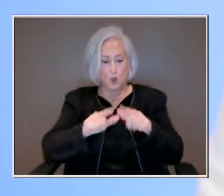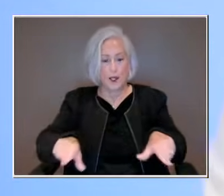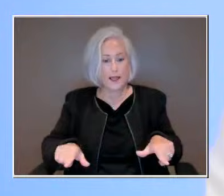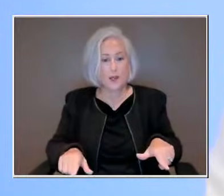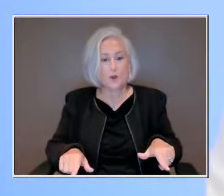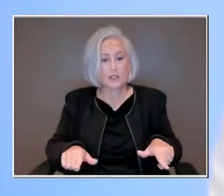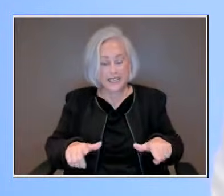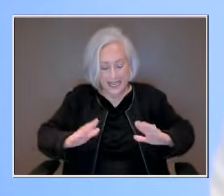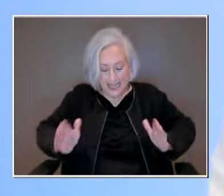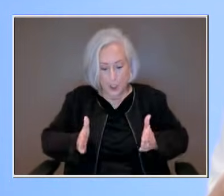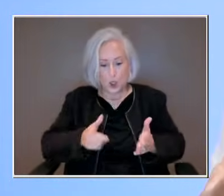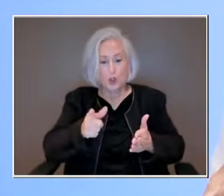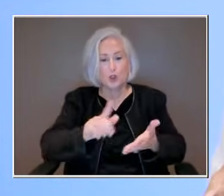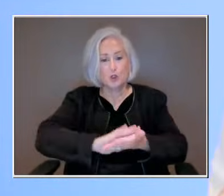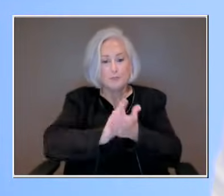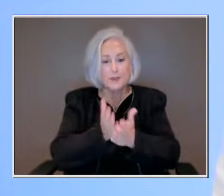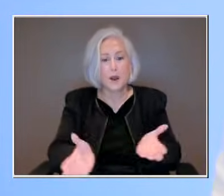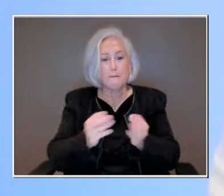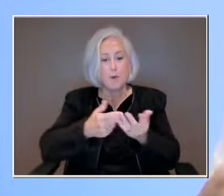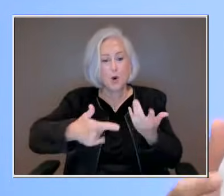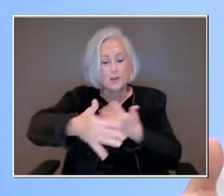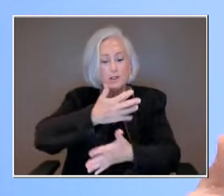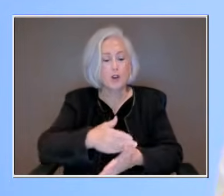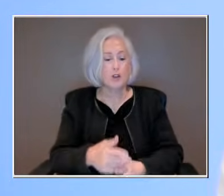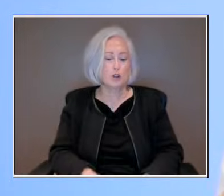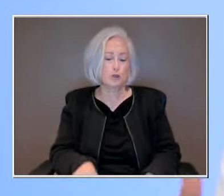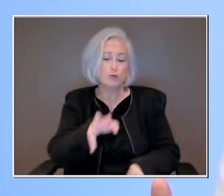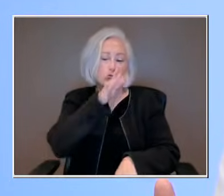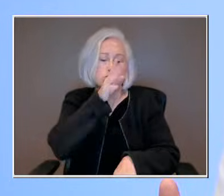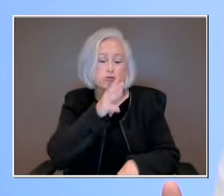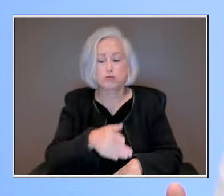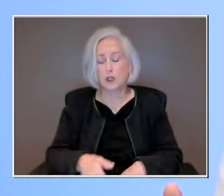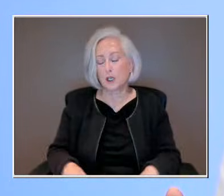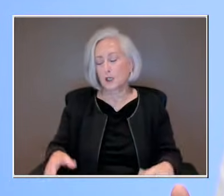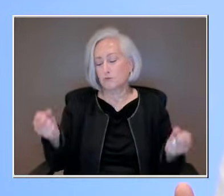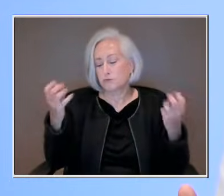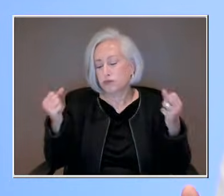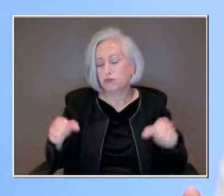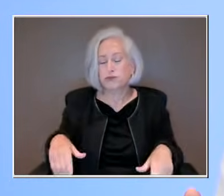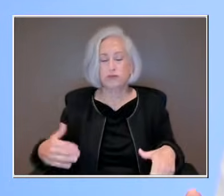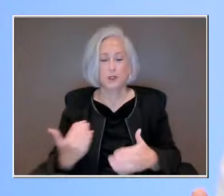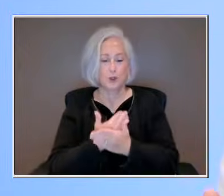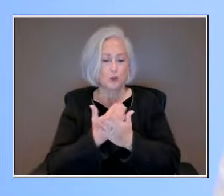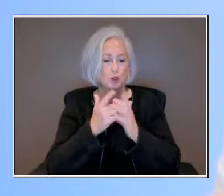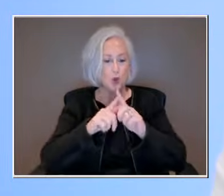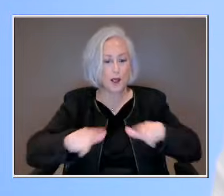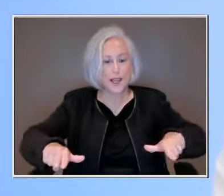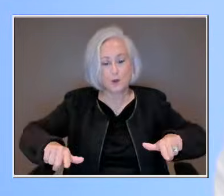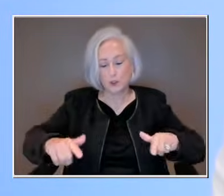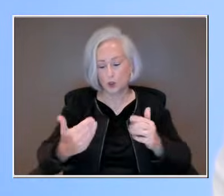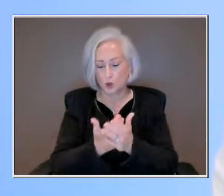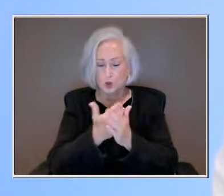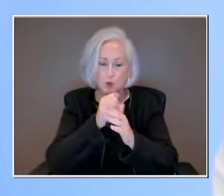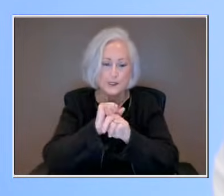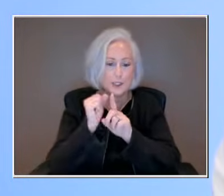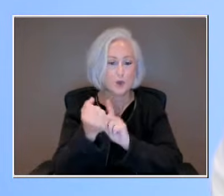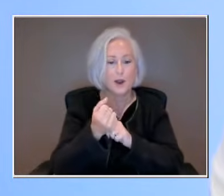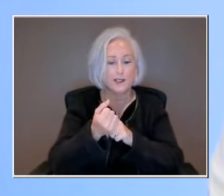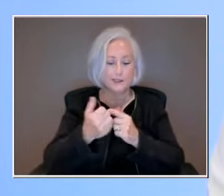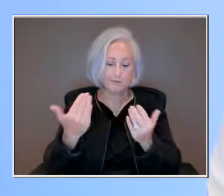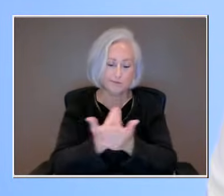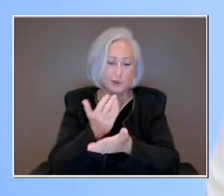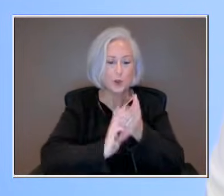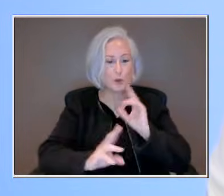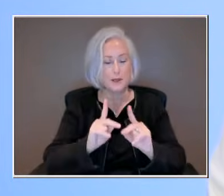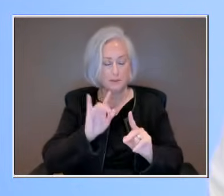you to be more social, trying it out and using it, exploring new situations and experiences with it, which are all going to be helpful